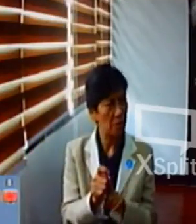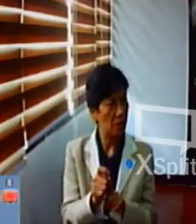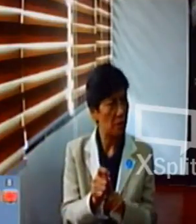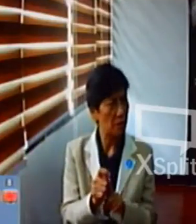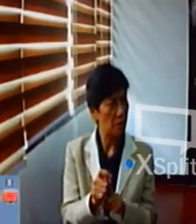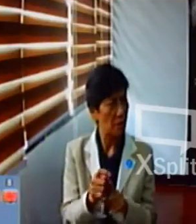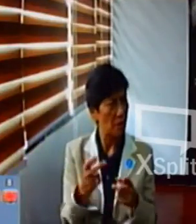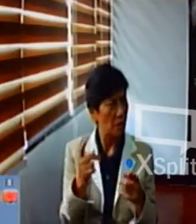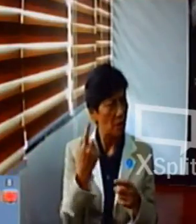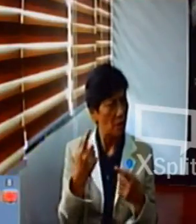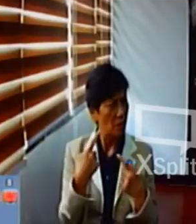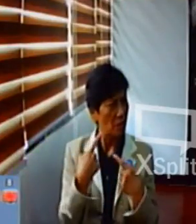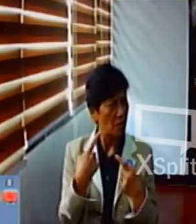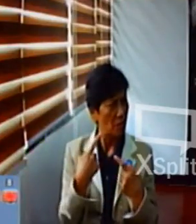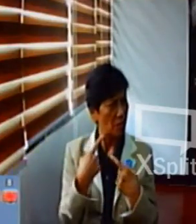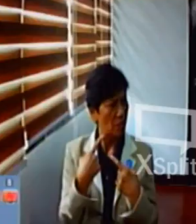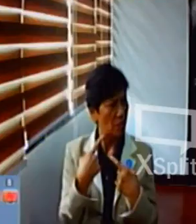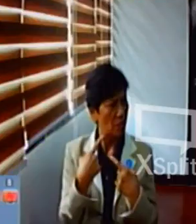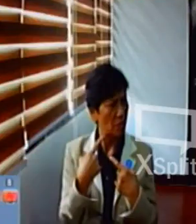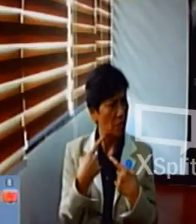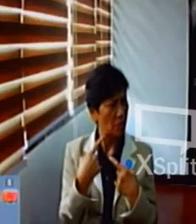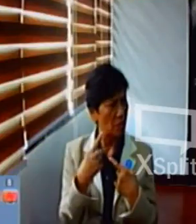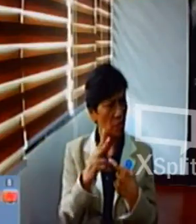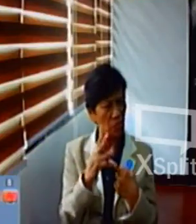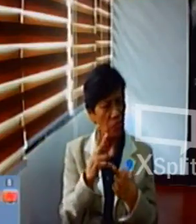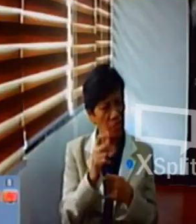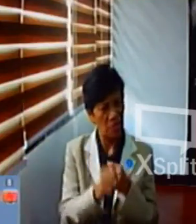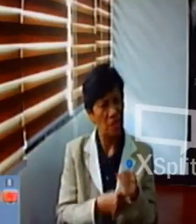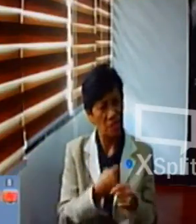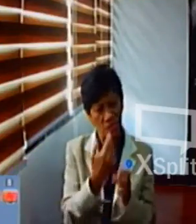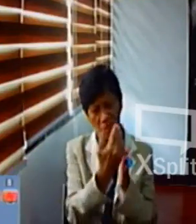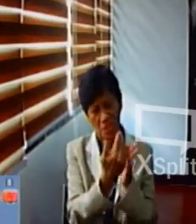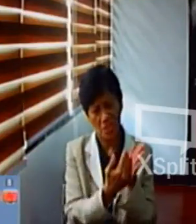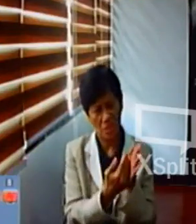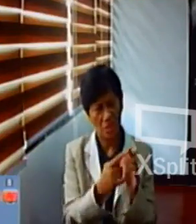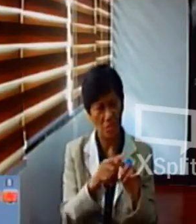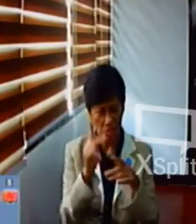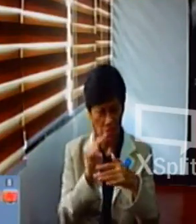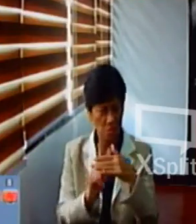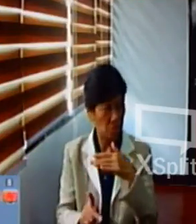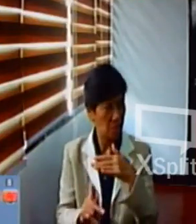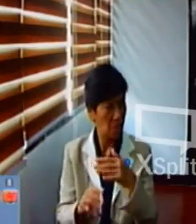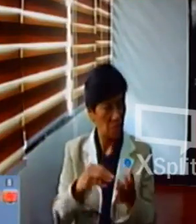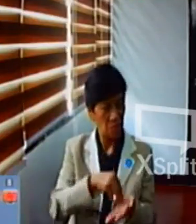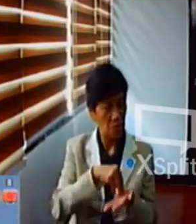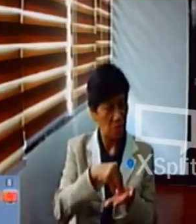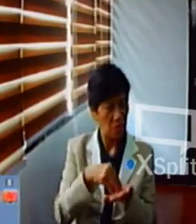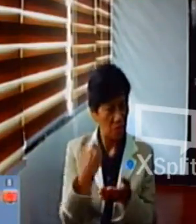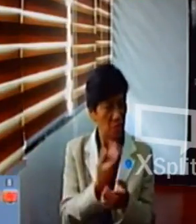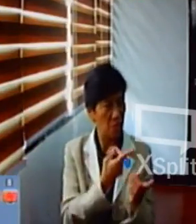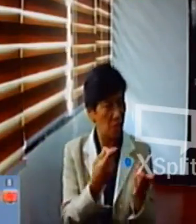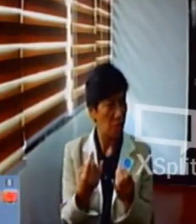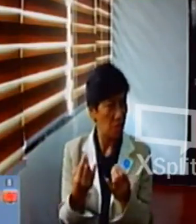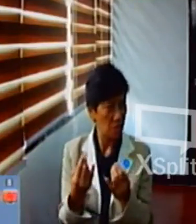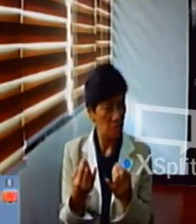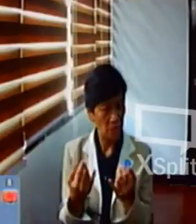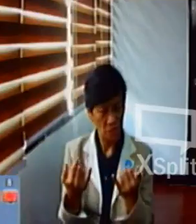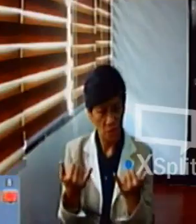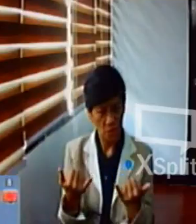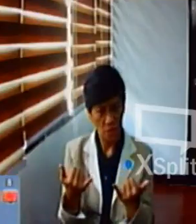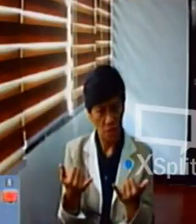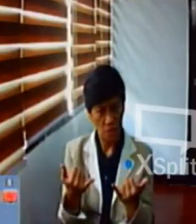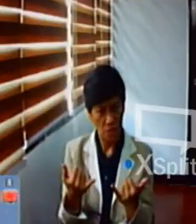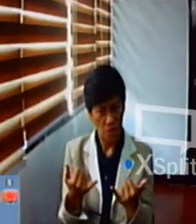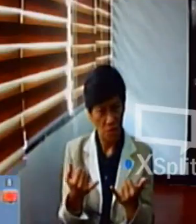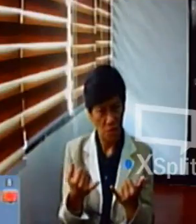have like 2-3 years data. But this prediction, this modeling that we're doing in spawning in the skipjack